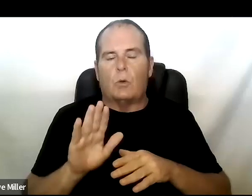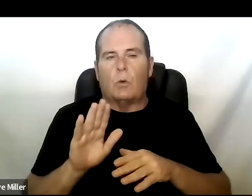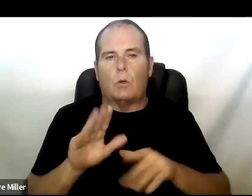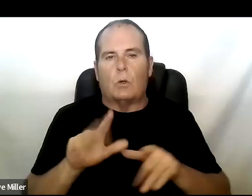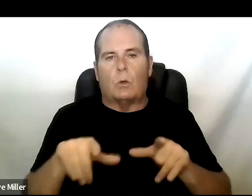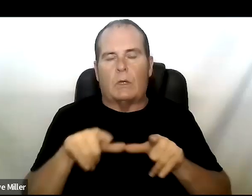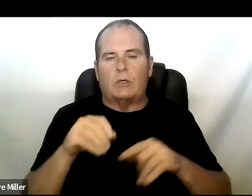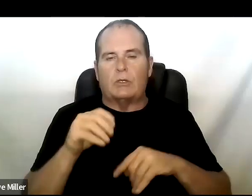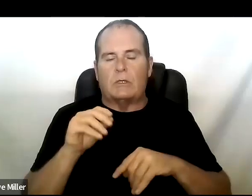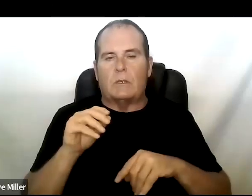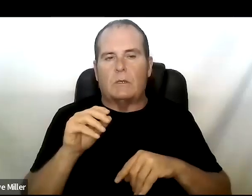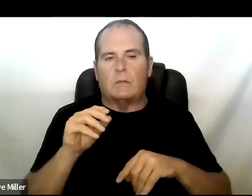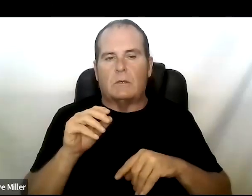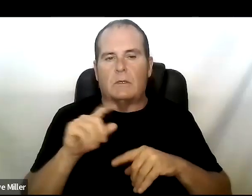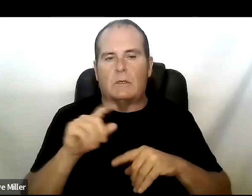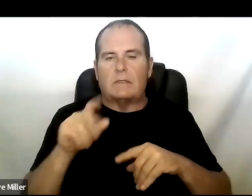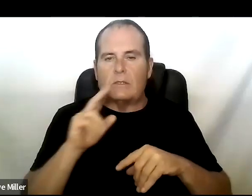your experience?